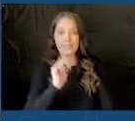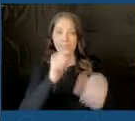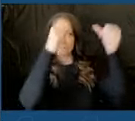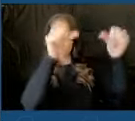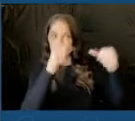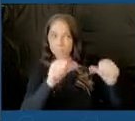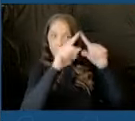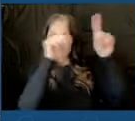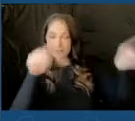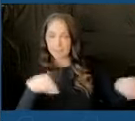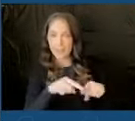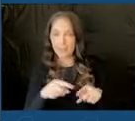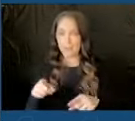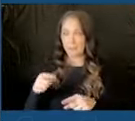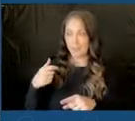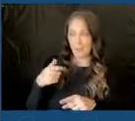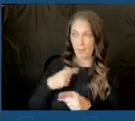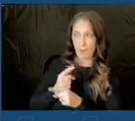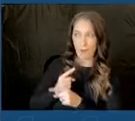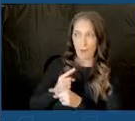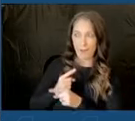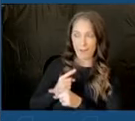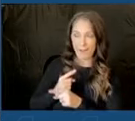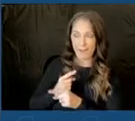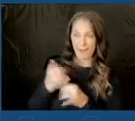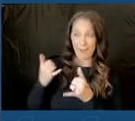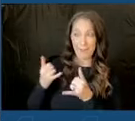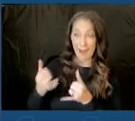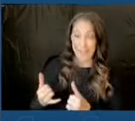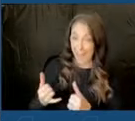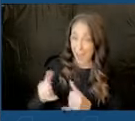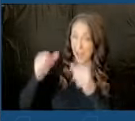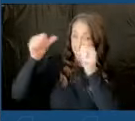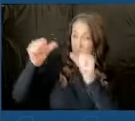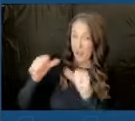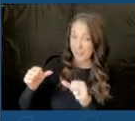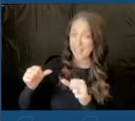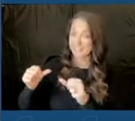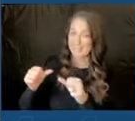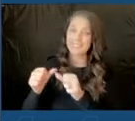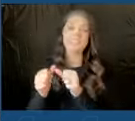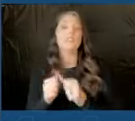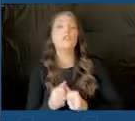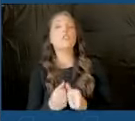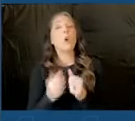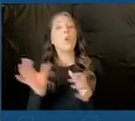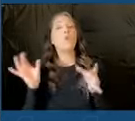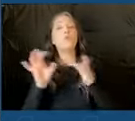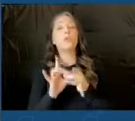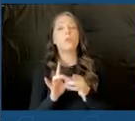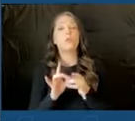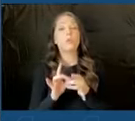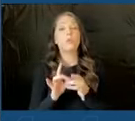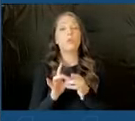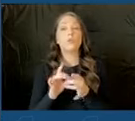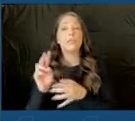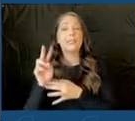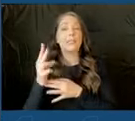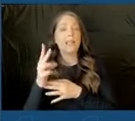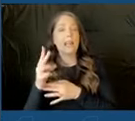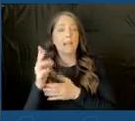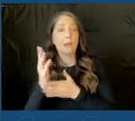believe. Am I accurate in that? As we speak, I think. And so with respect to the second part of the